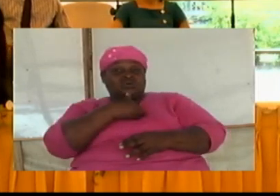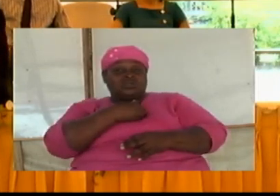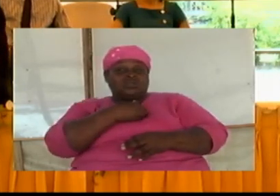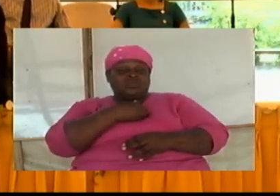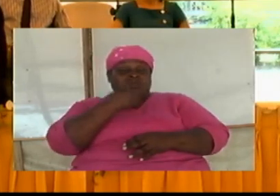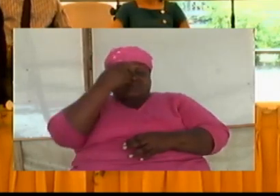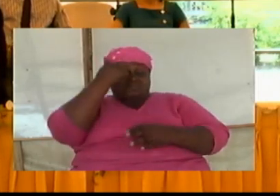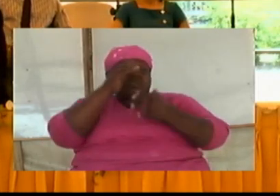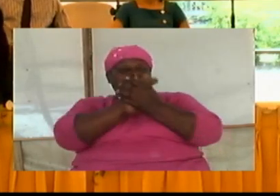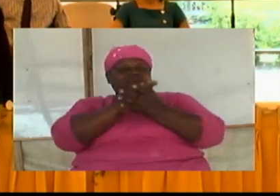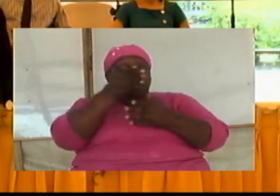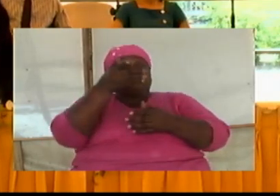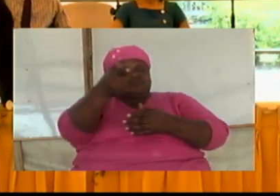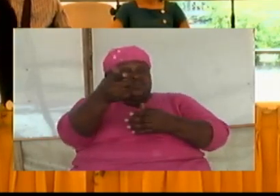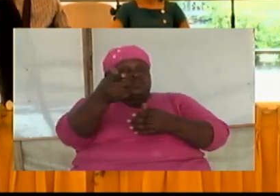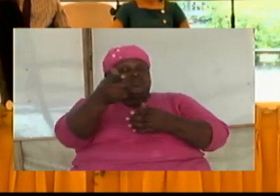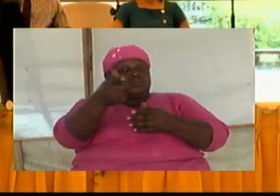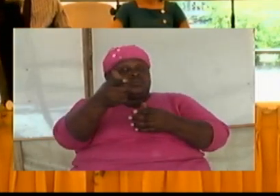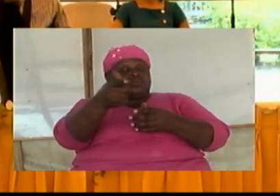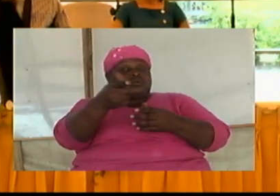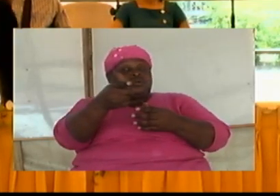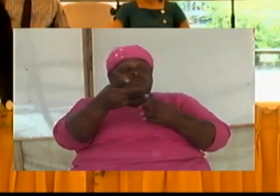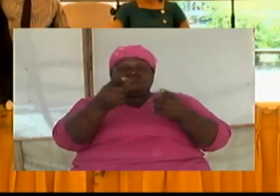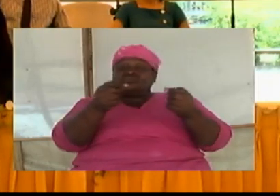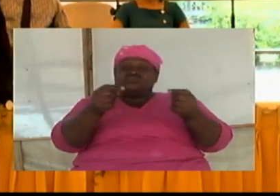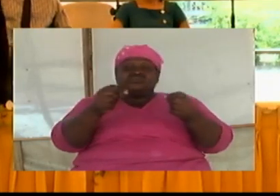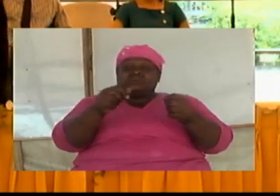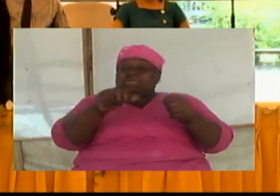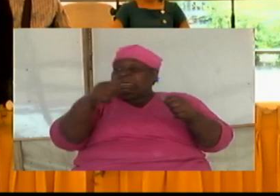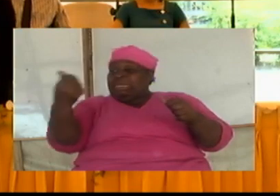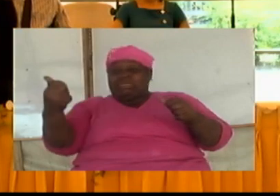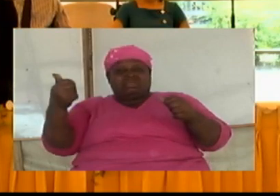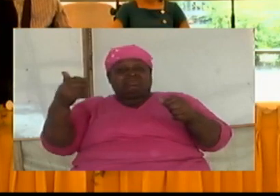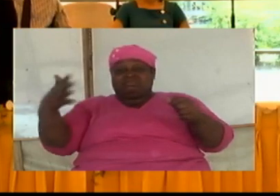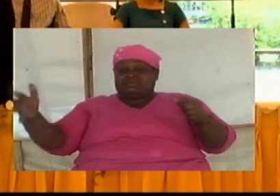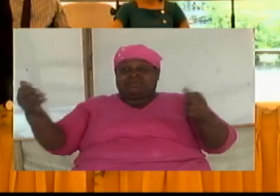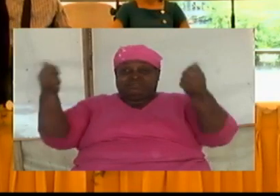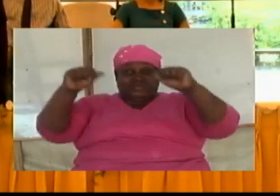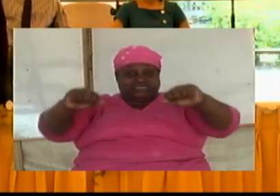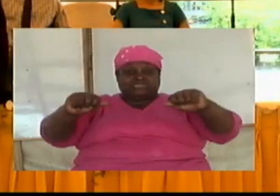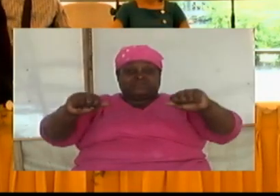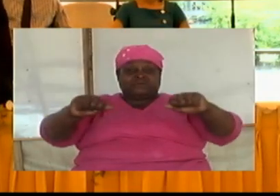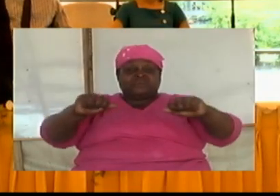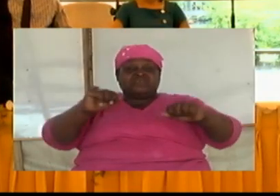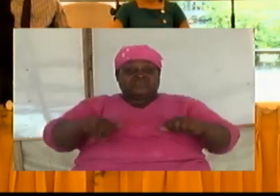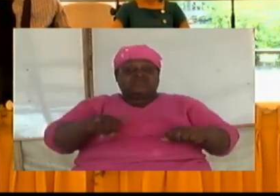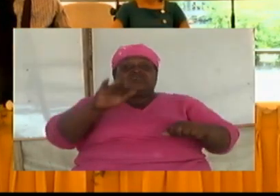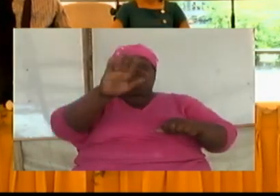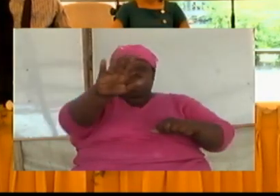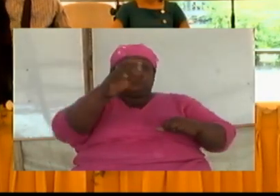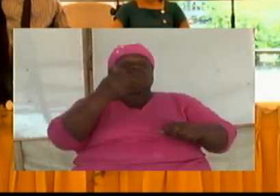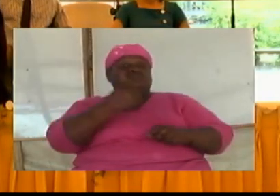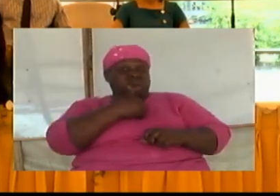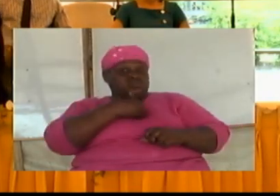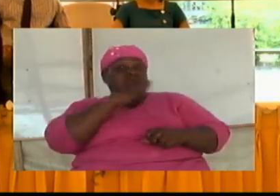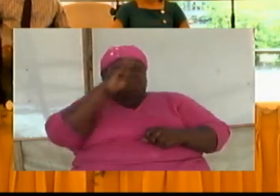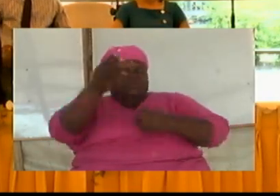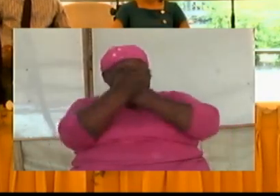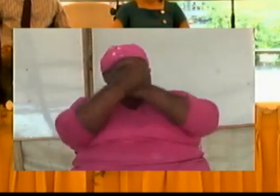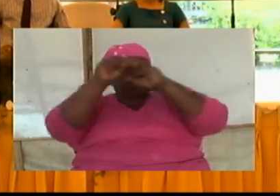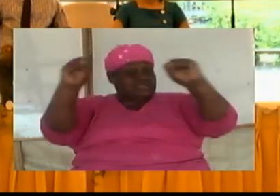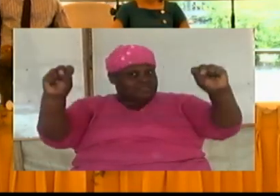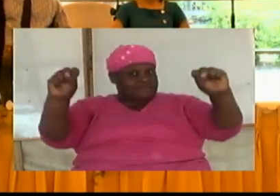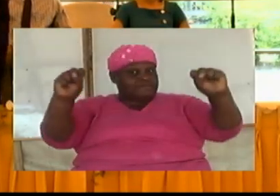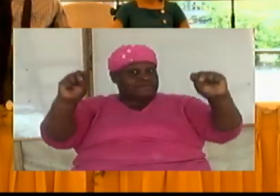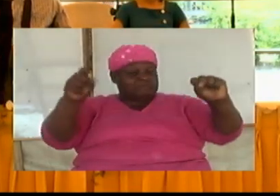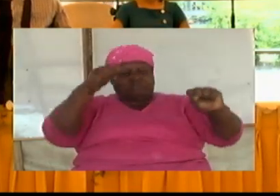ensure, hallelujah, that your soul is saved. Men are willing to spend millions, hallelujah,